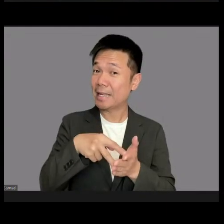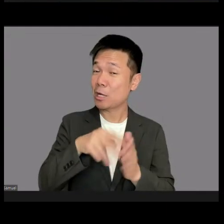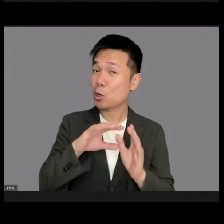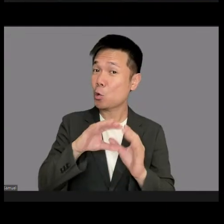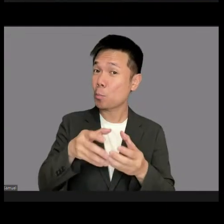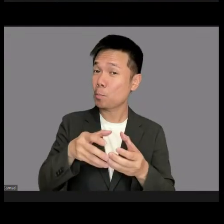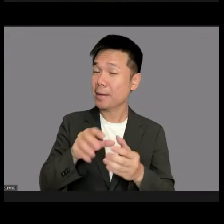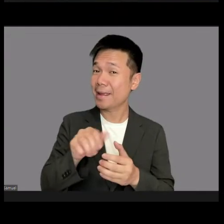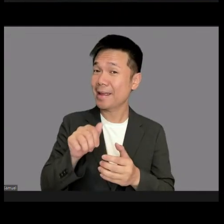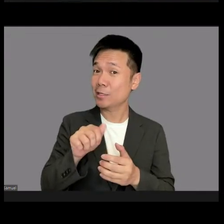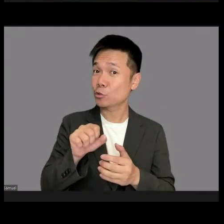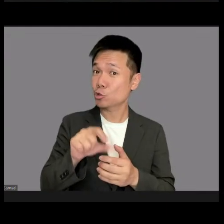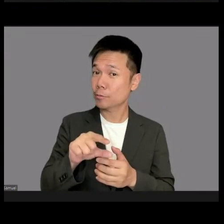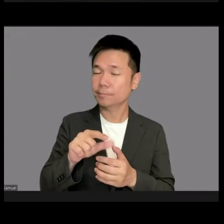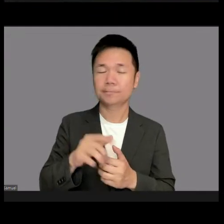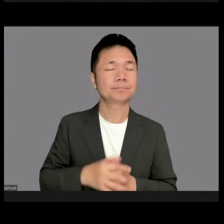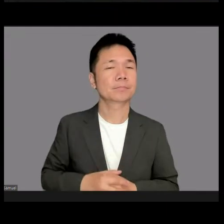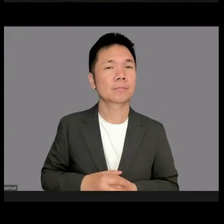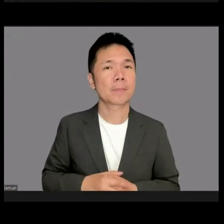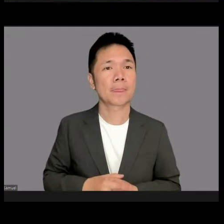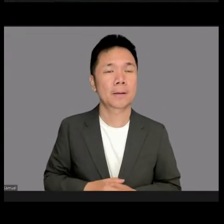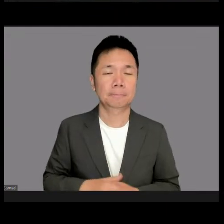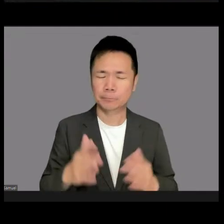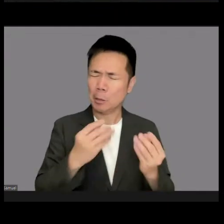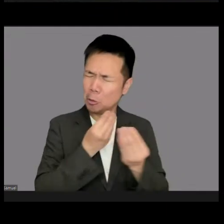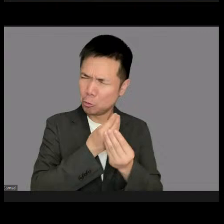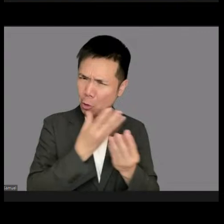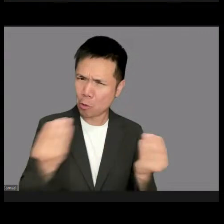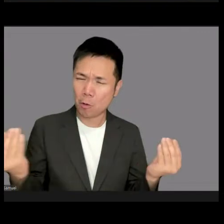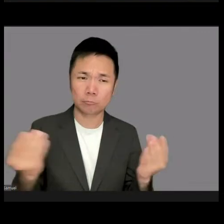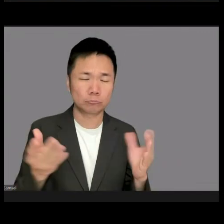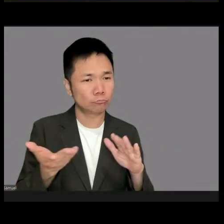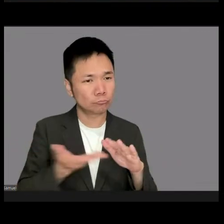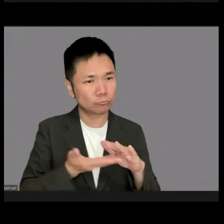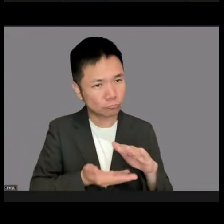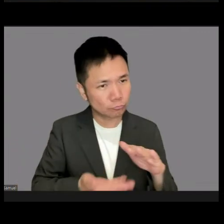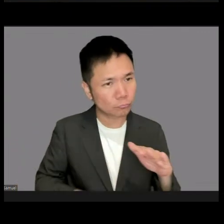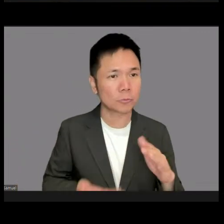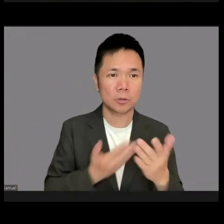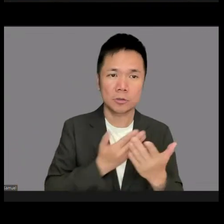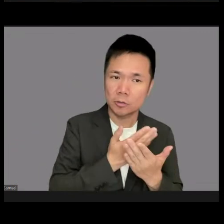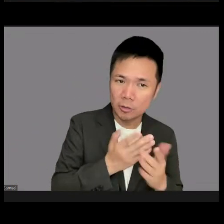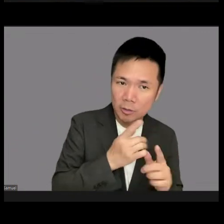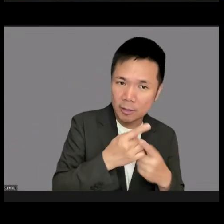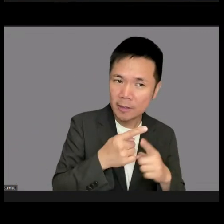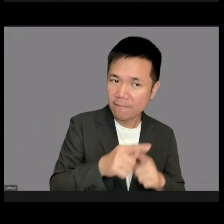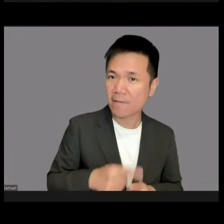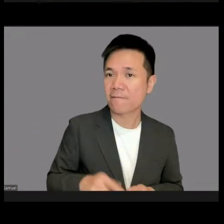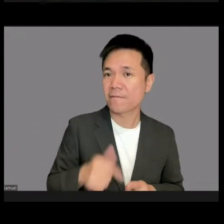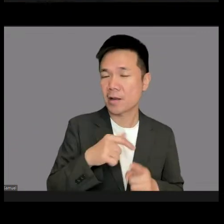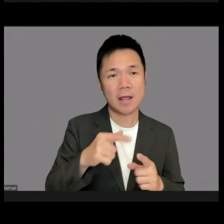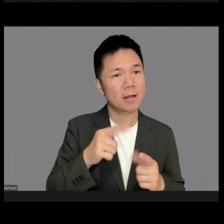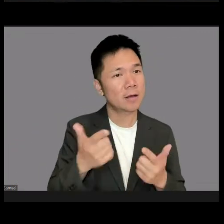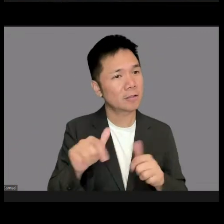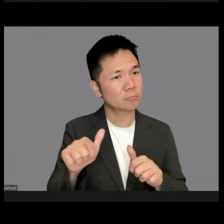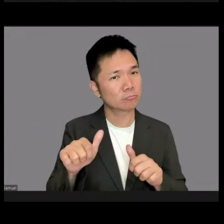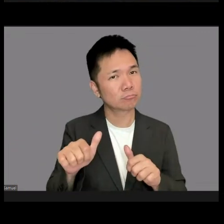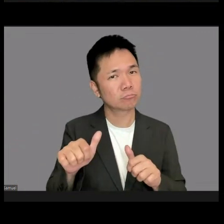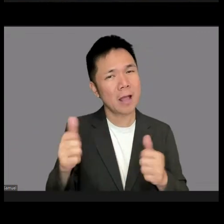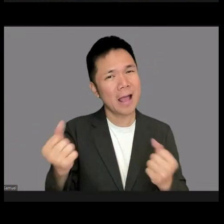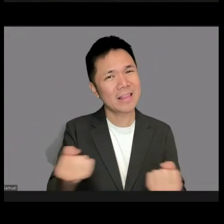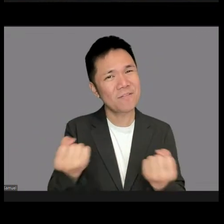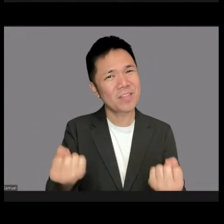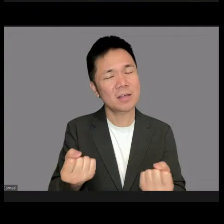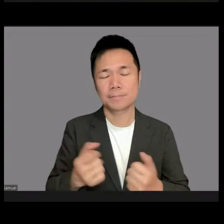visit this page, and you will get a lot of documentation of the activities and other things that we have been doing,